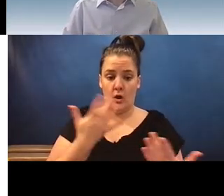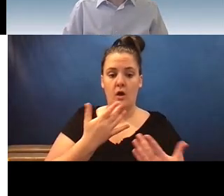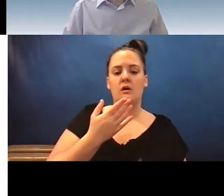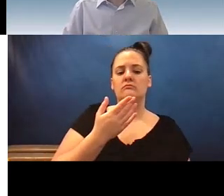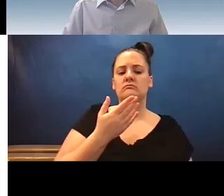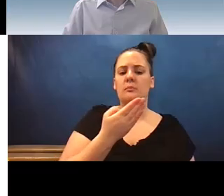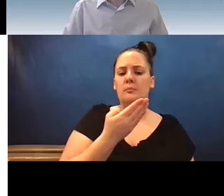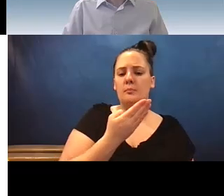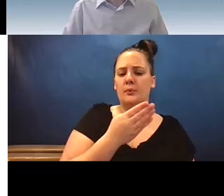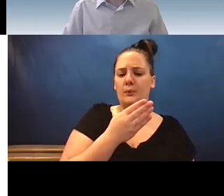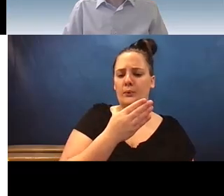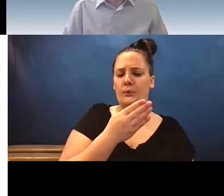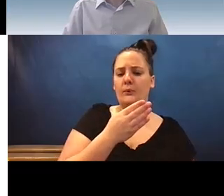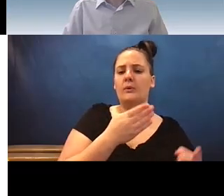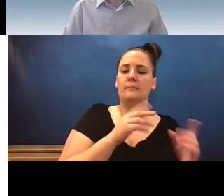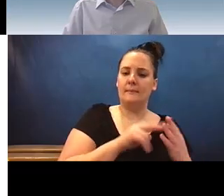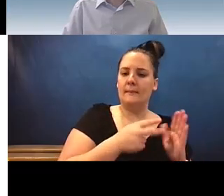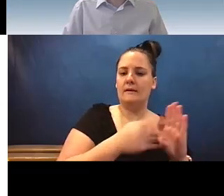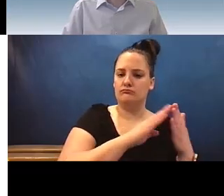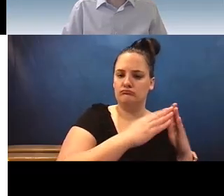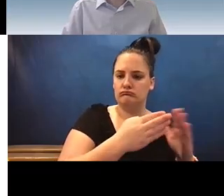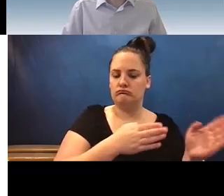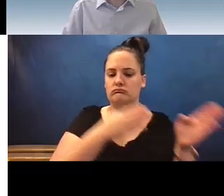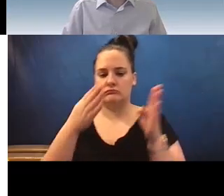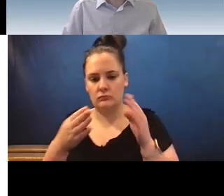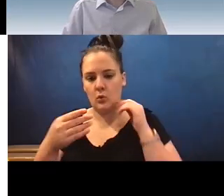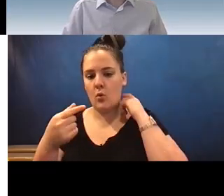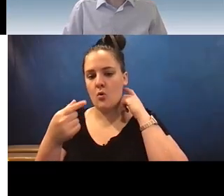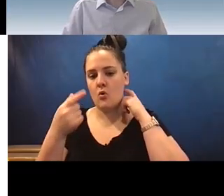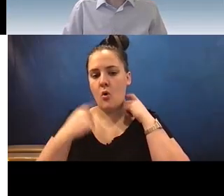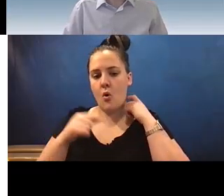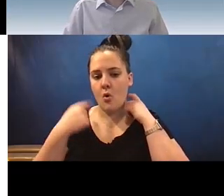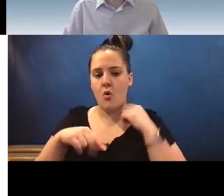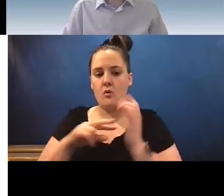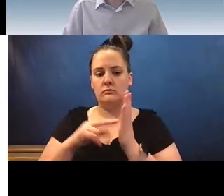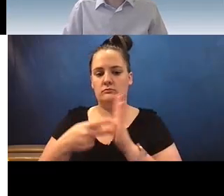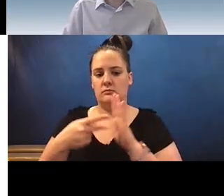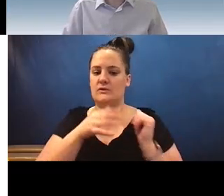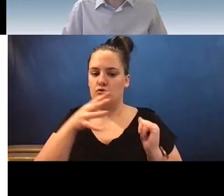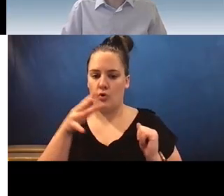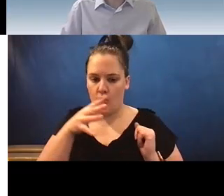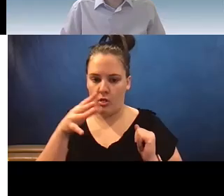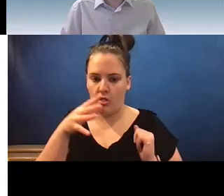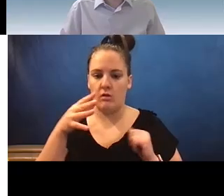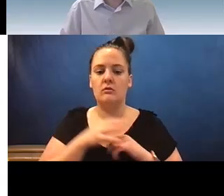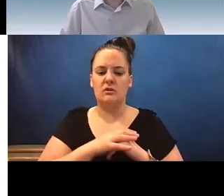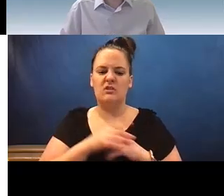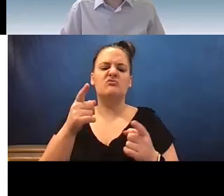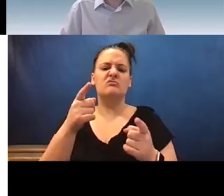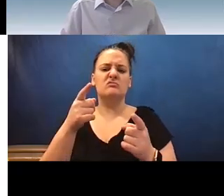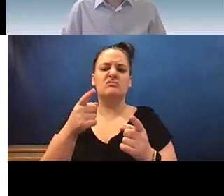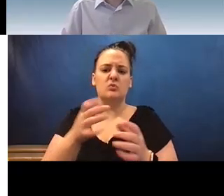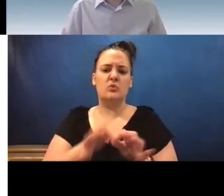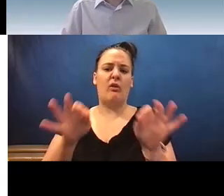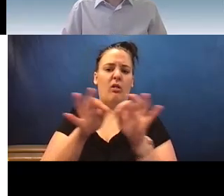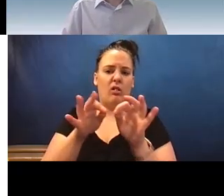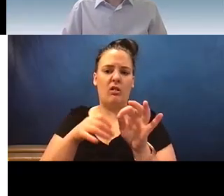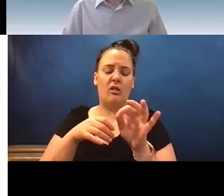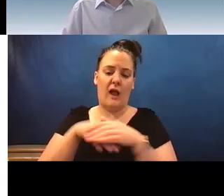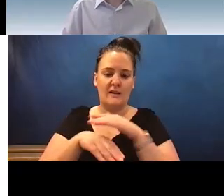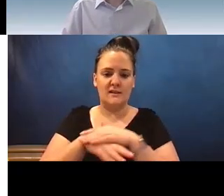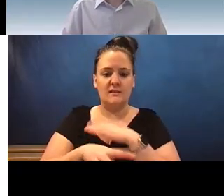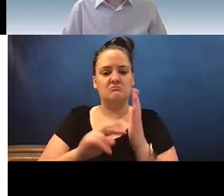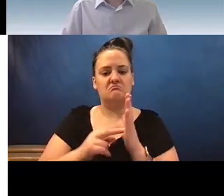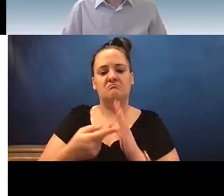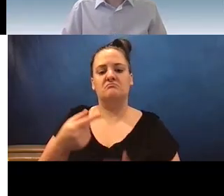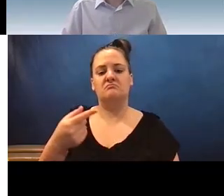HCPF reporting helps identify successful versus strained hospitals through a wide range of hospital financial success.